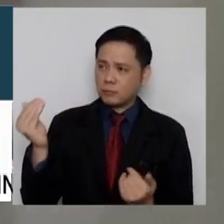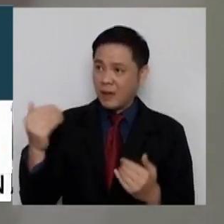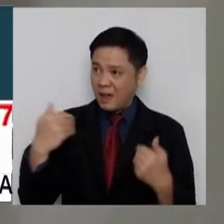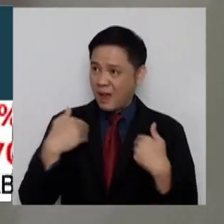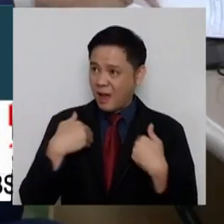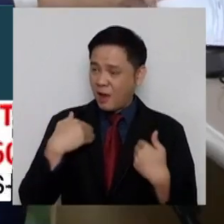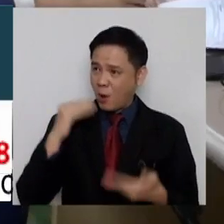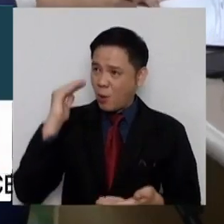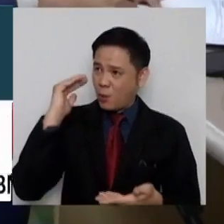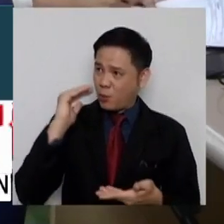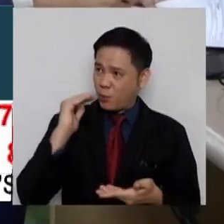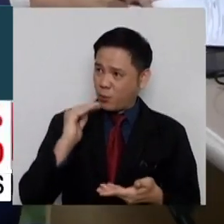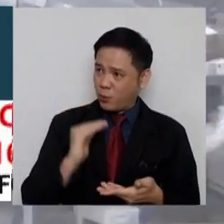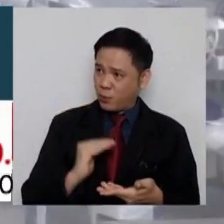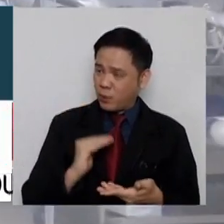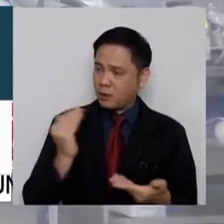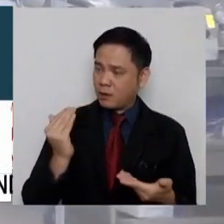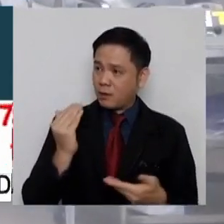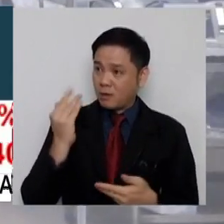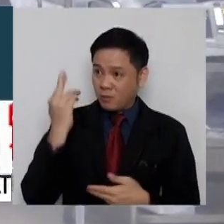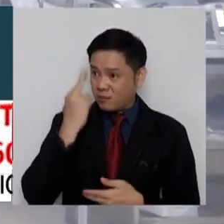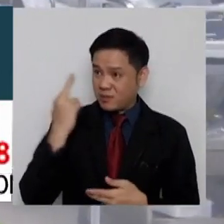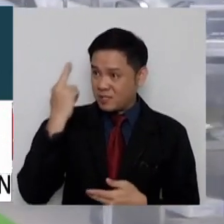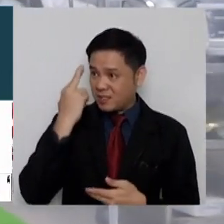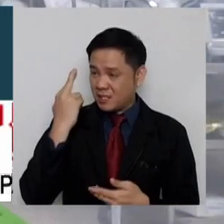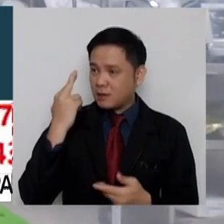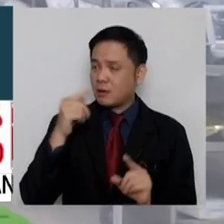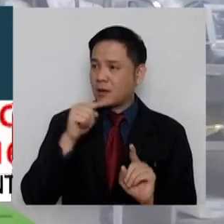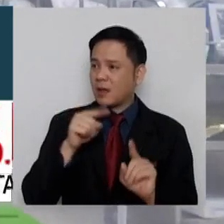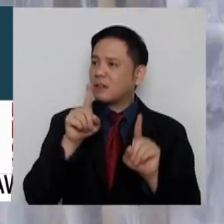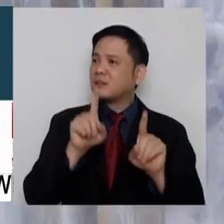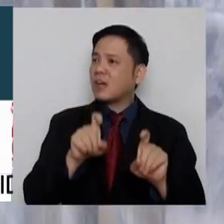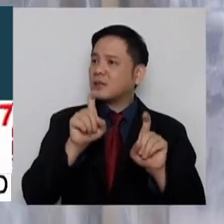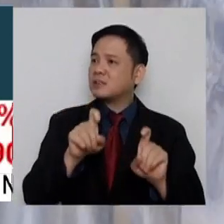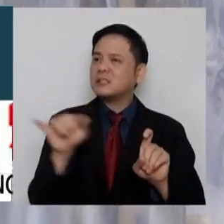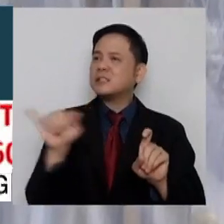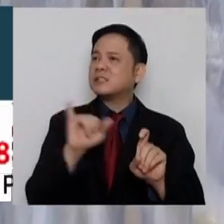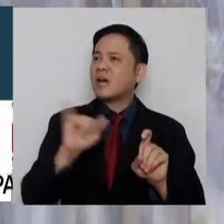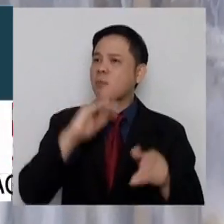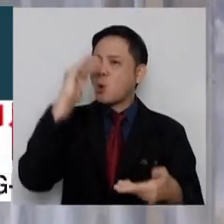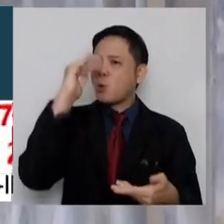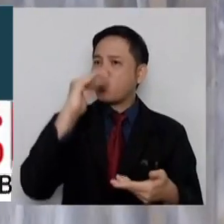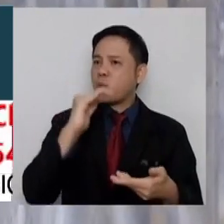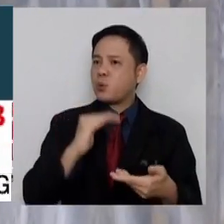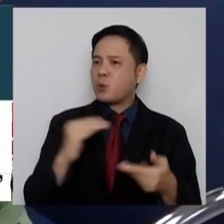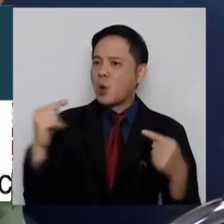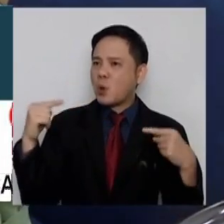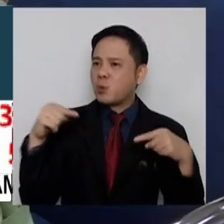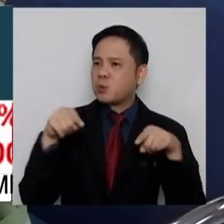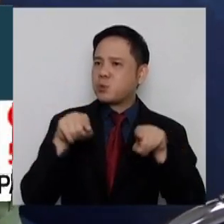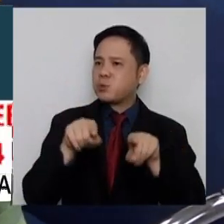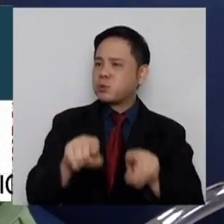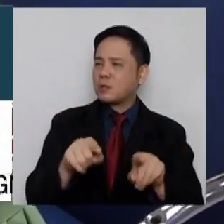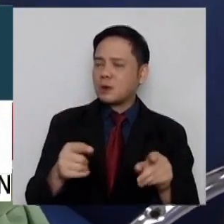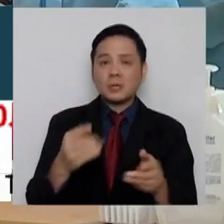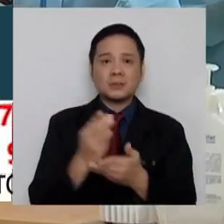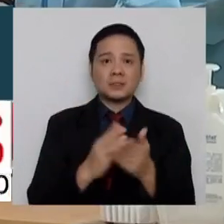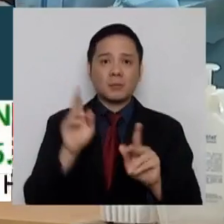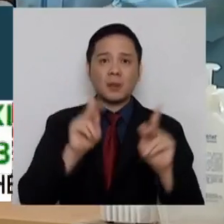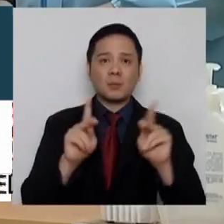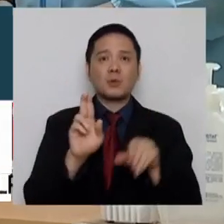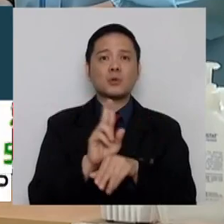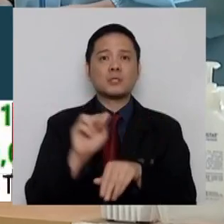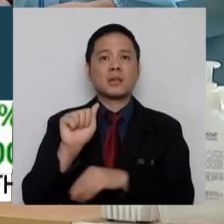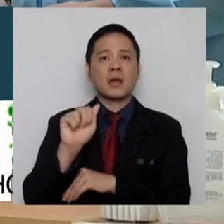cases recorded, primarily because the testing rate in the country has also dropped, primarily because some people are now using antigen